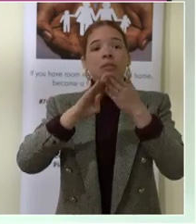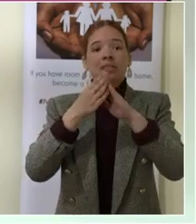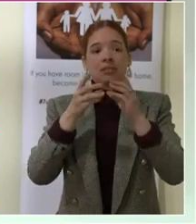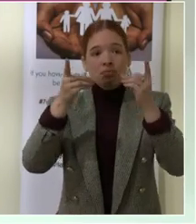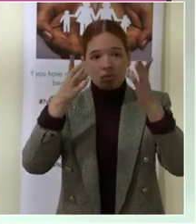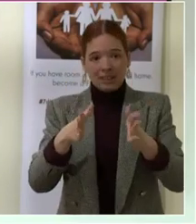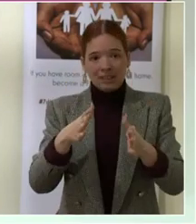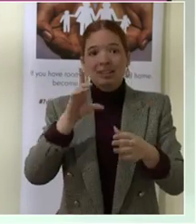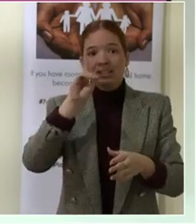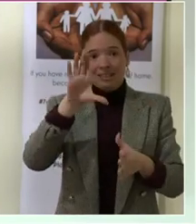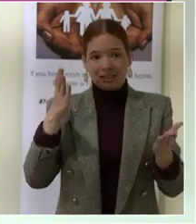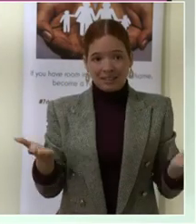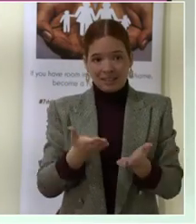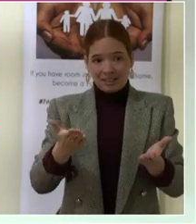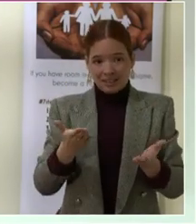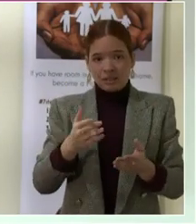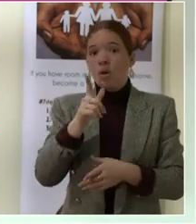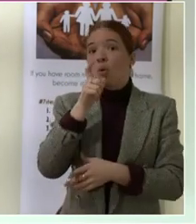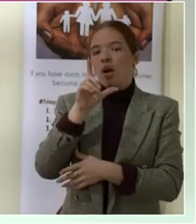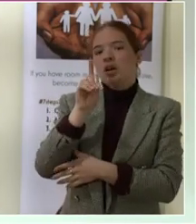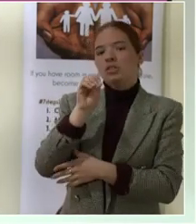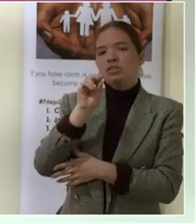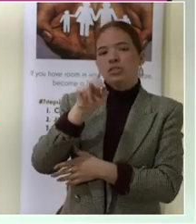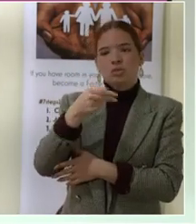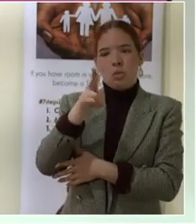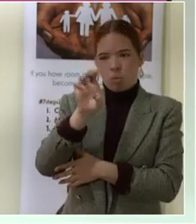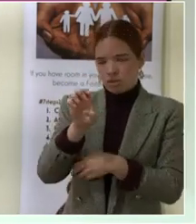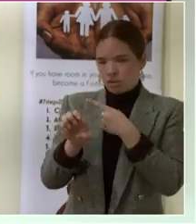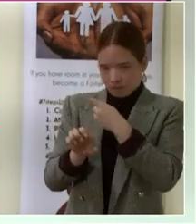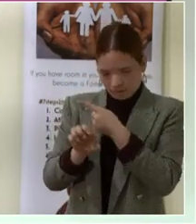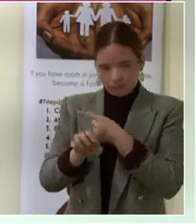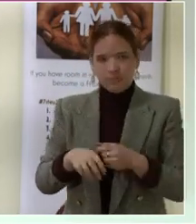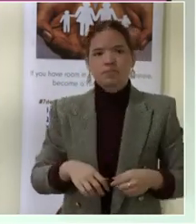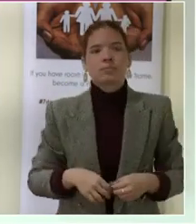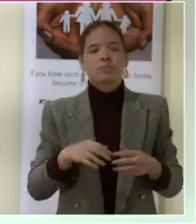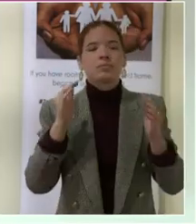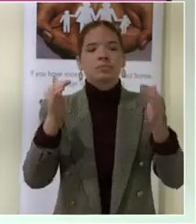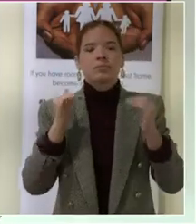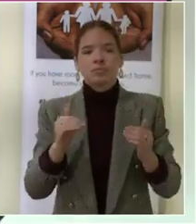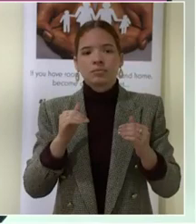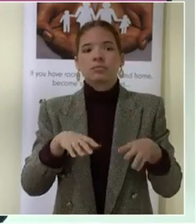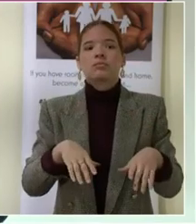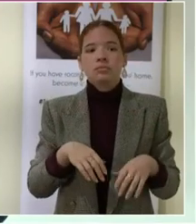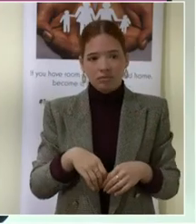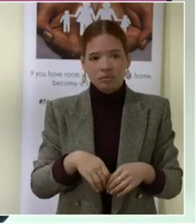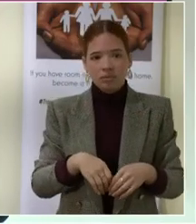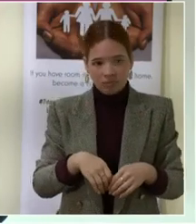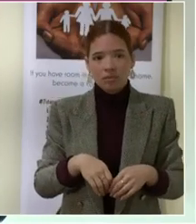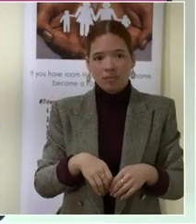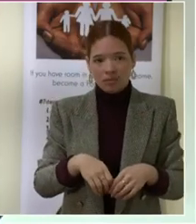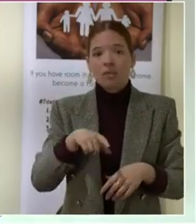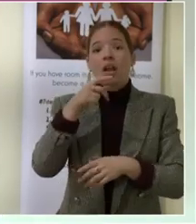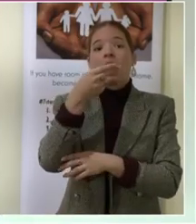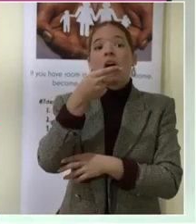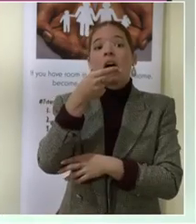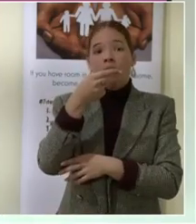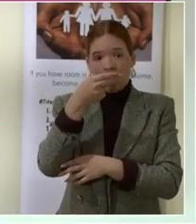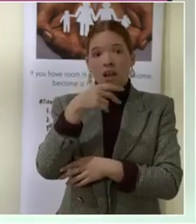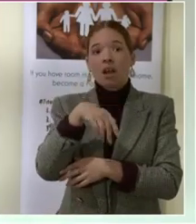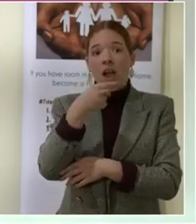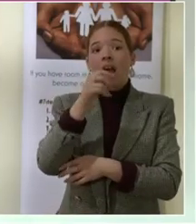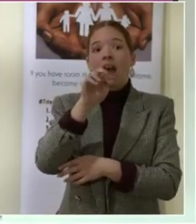Columbia, Kevin Donahue. And I'm joined by Delano Hunter, who is here right in front.